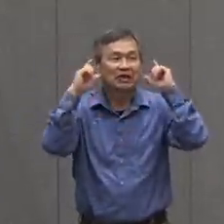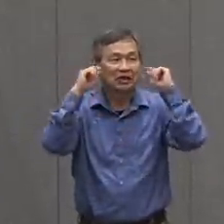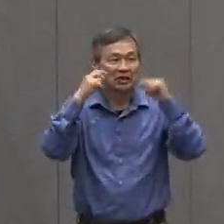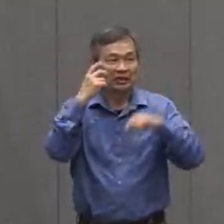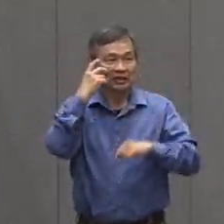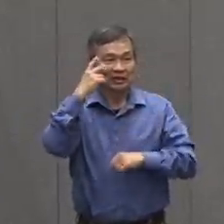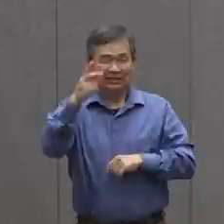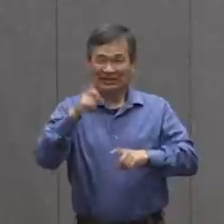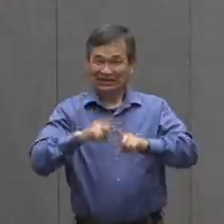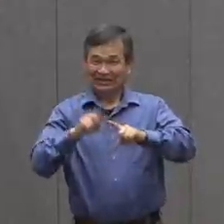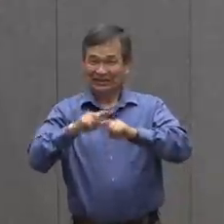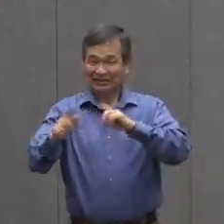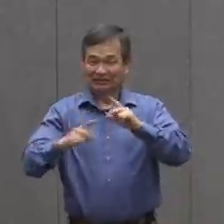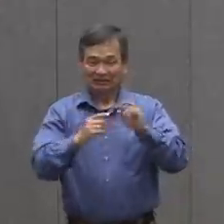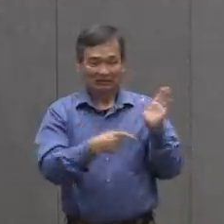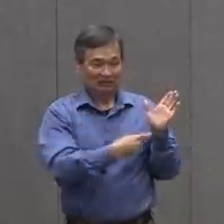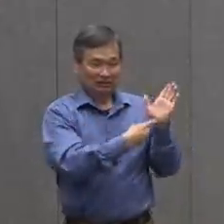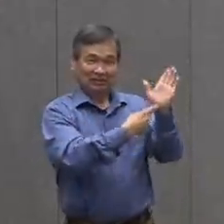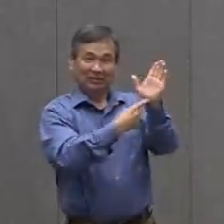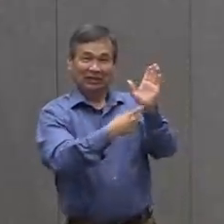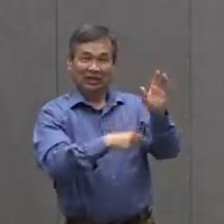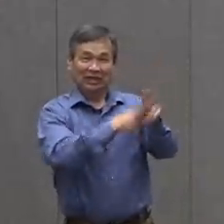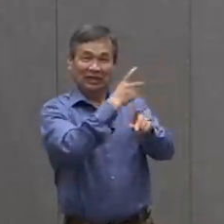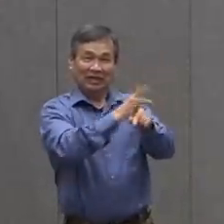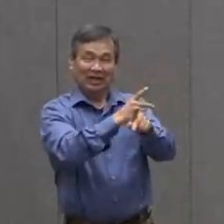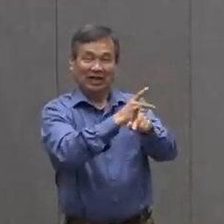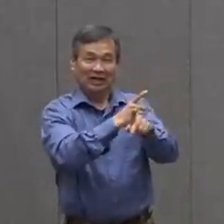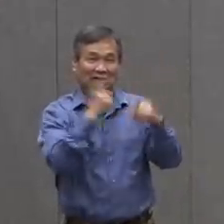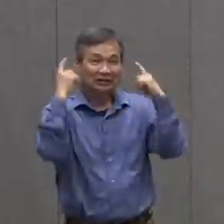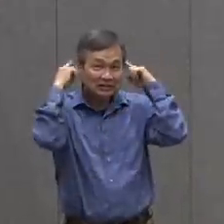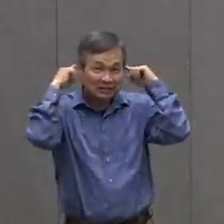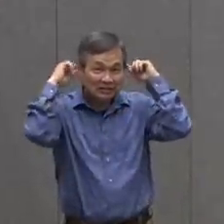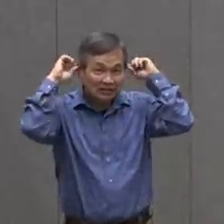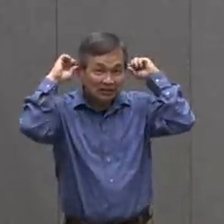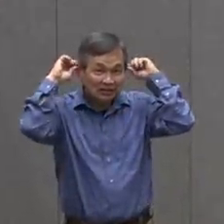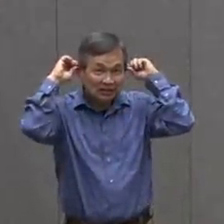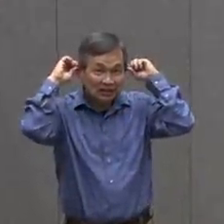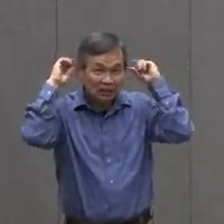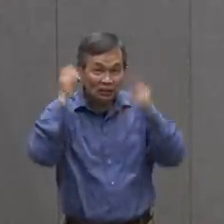All the different kinds of ears.